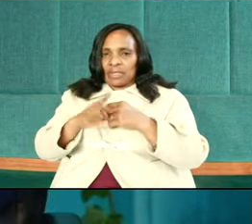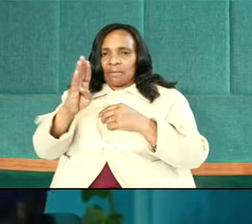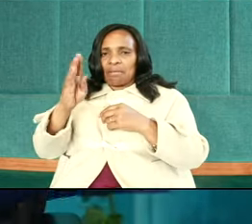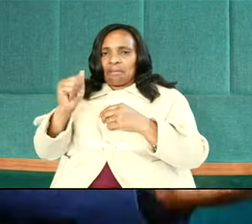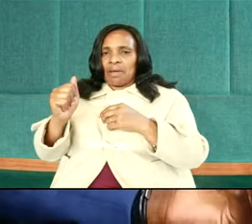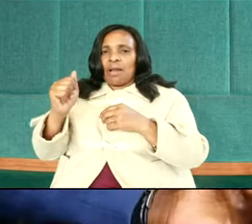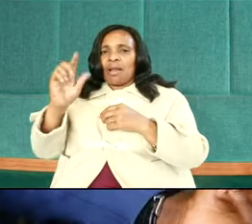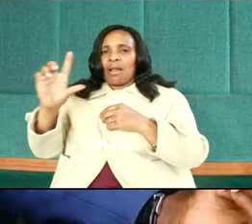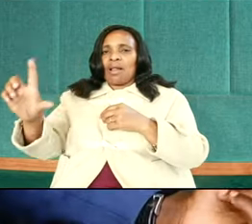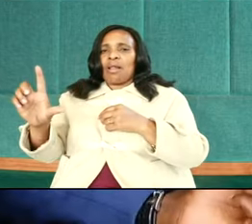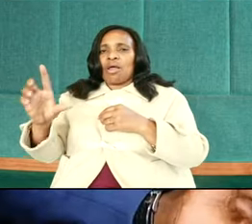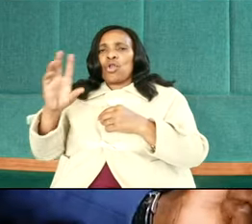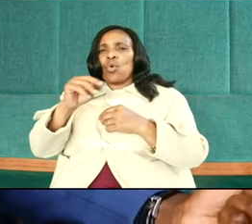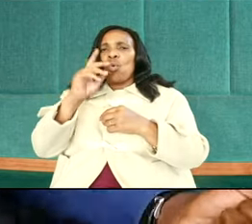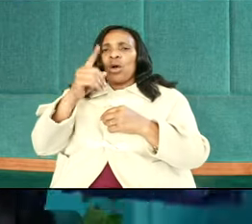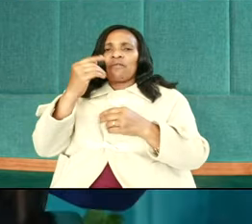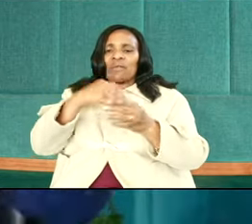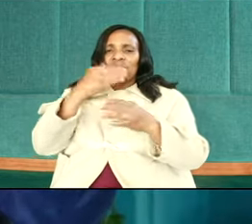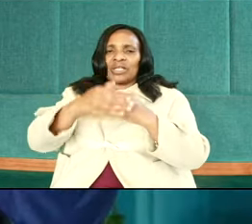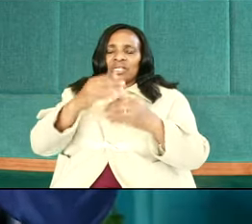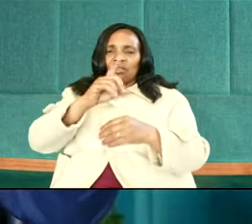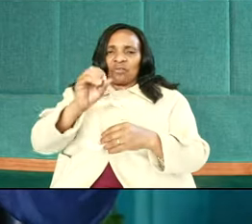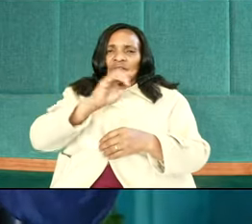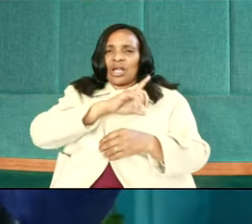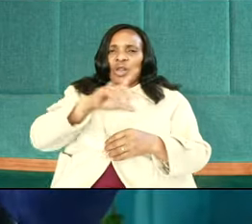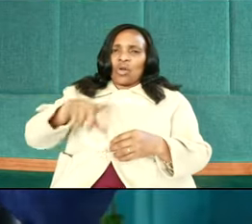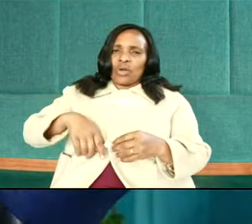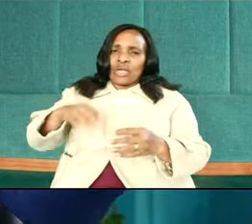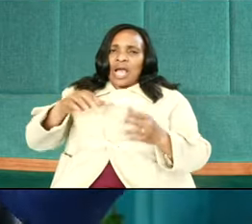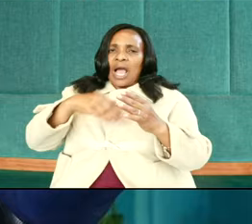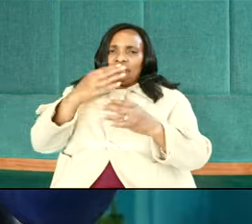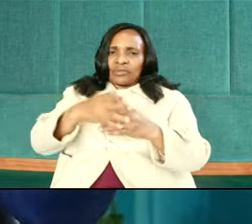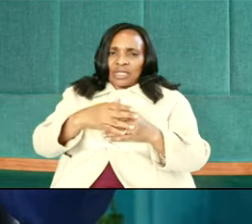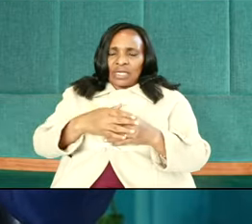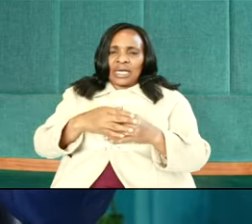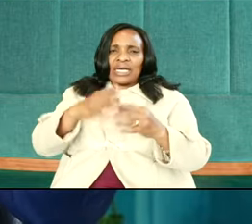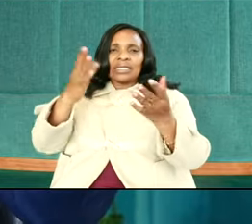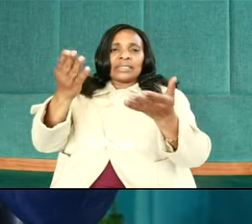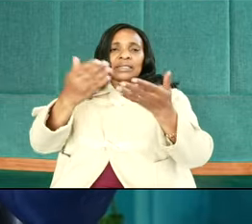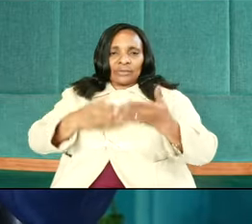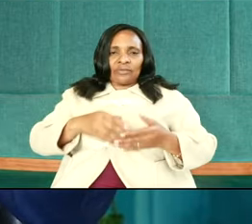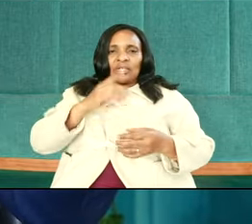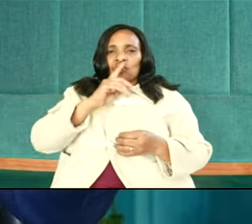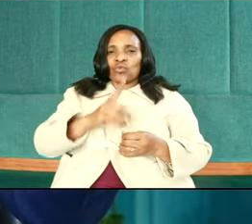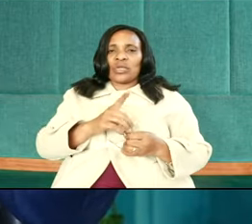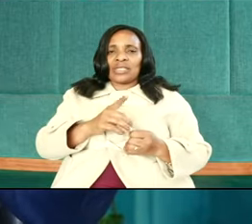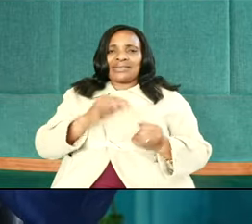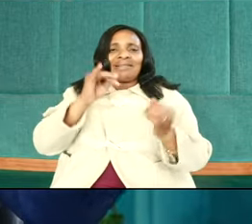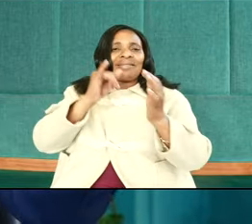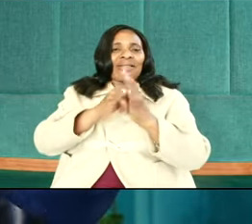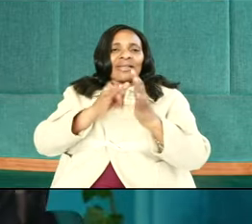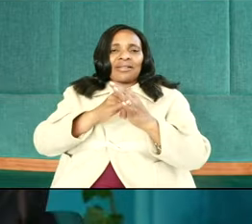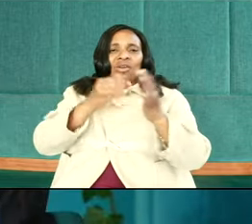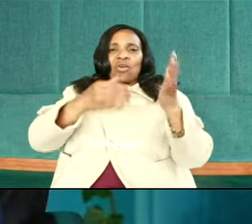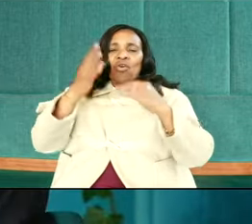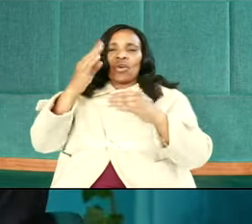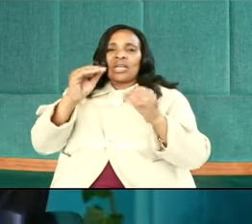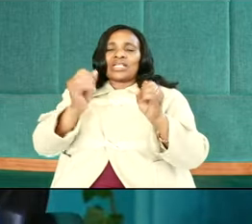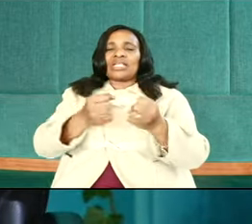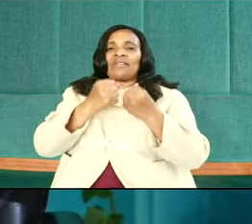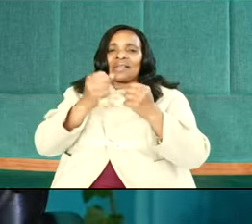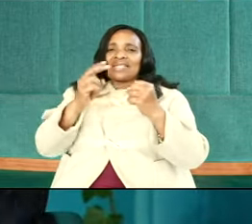the side of the Lord came out. But it is only after he received that reassurance, that, you know, God has